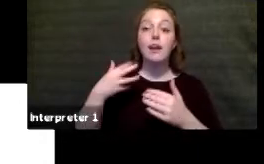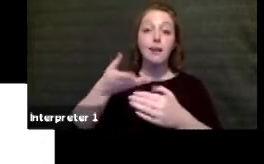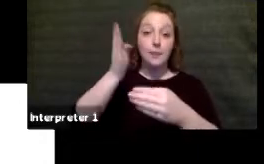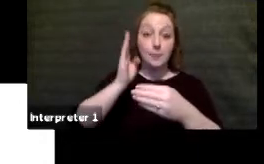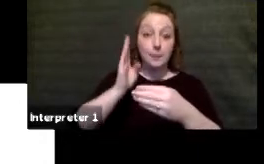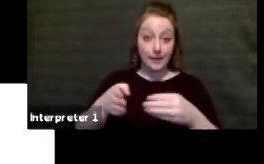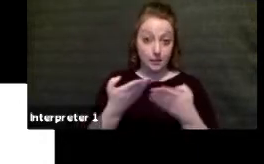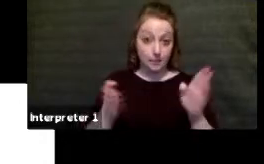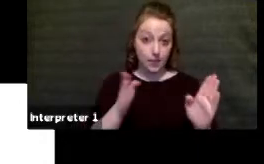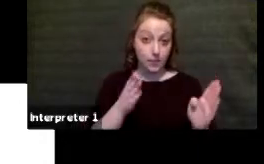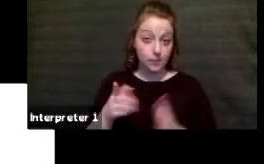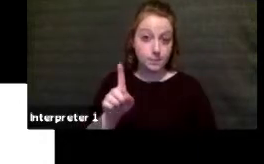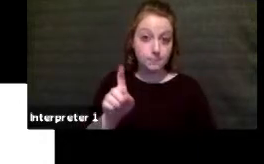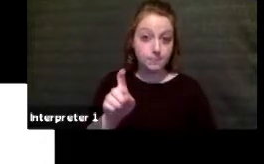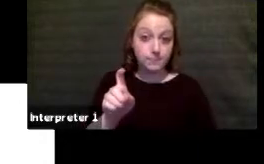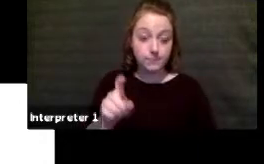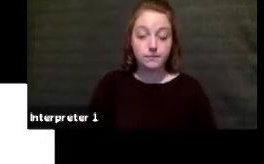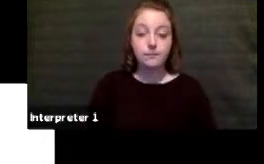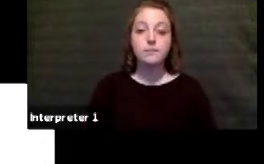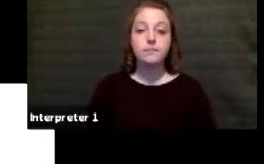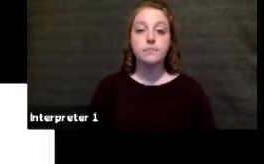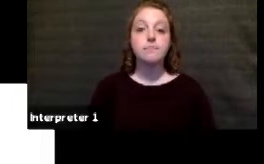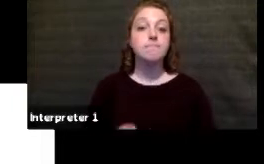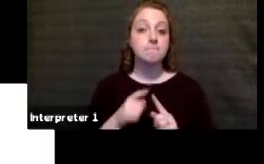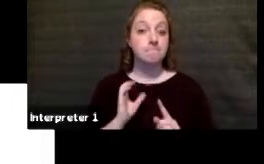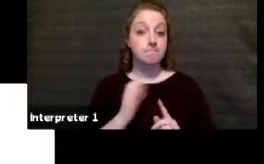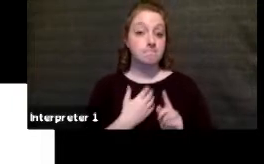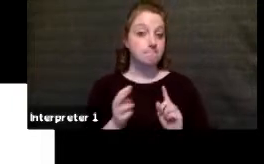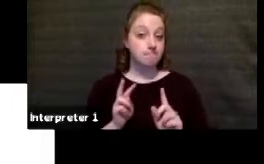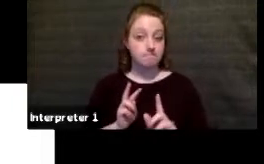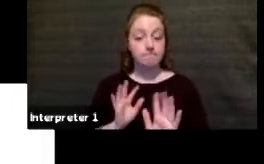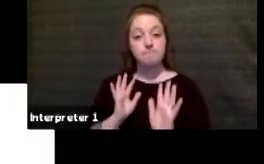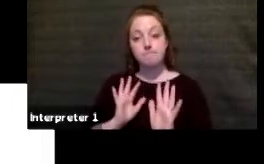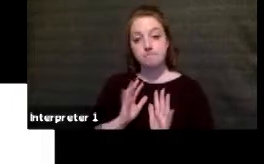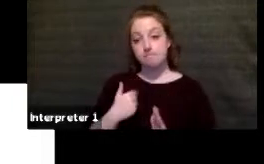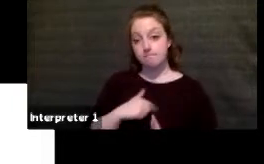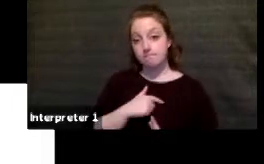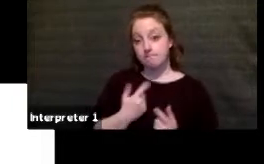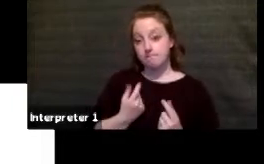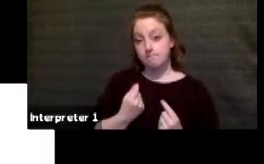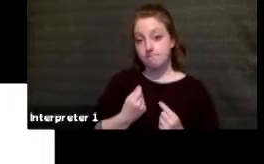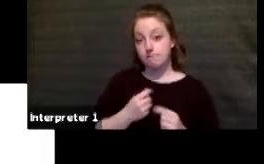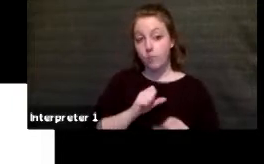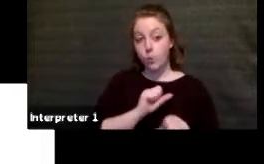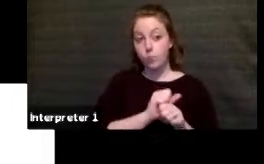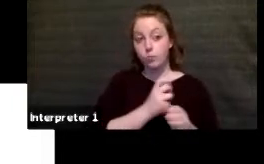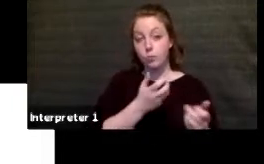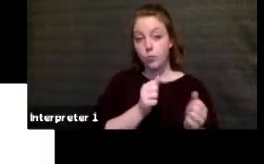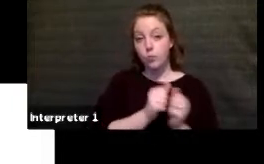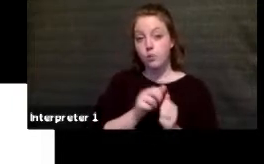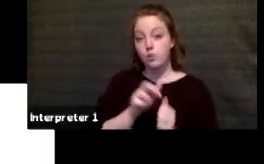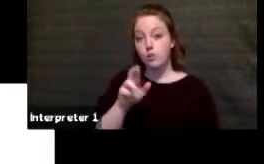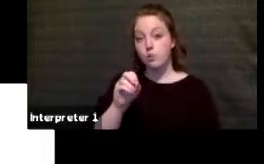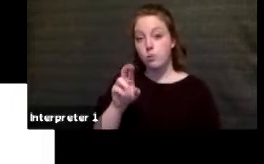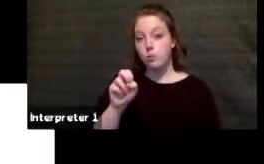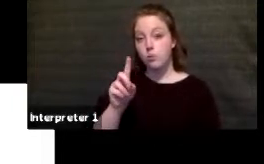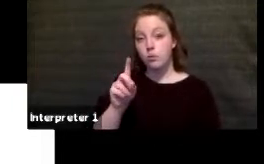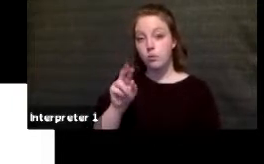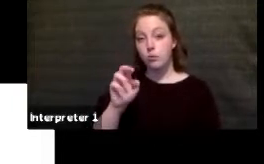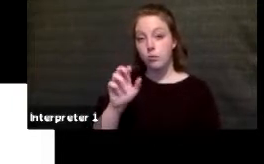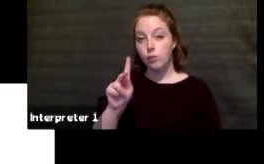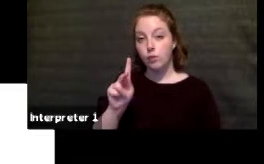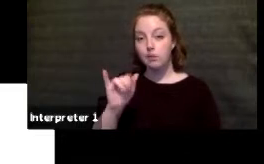So I'll, speak from our perspective of, we're currently working with Round Rock ISD, and you saw the